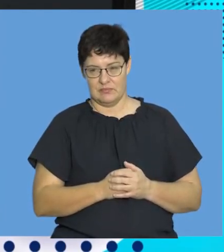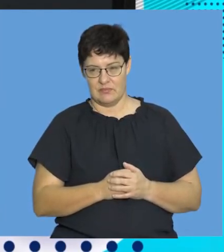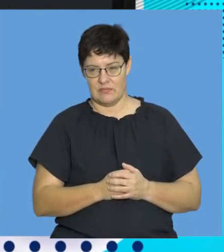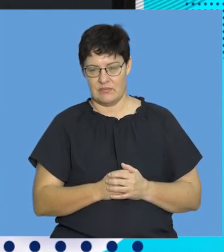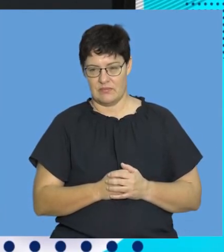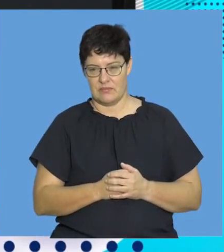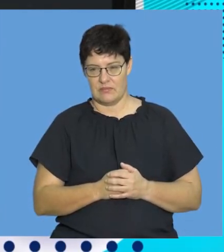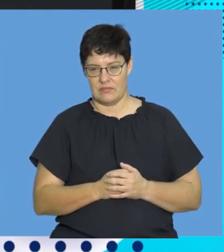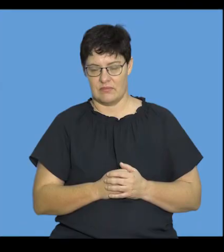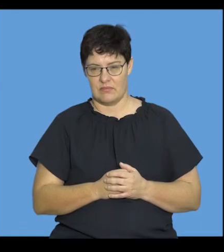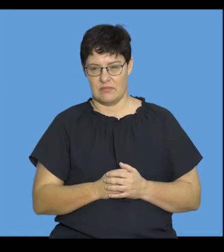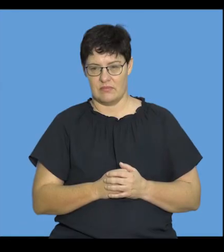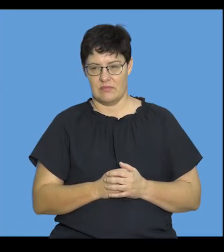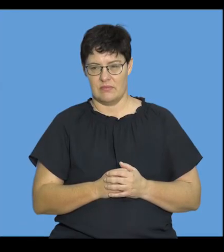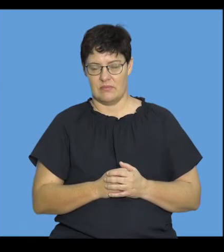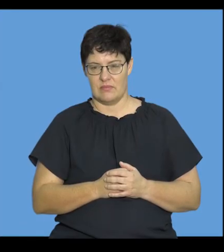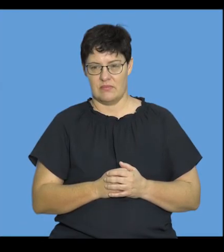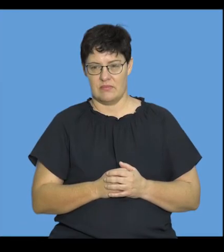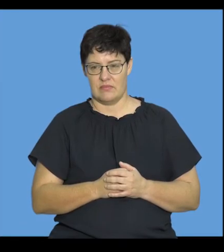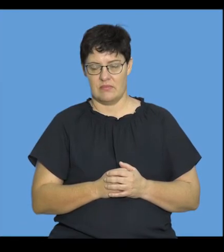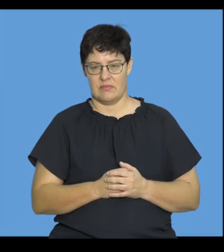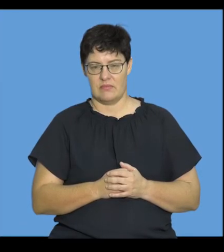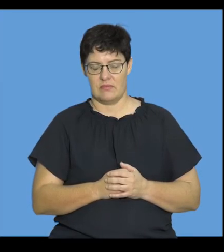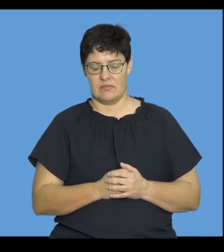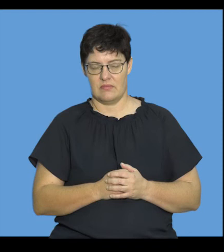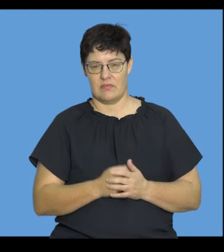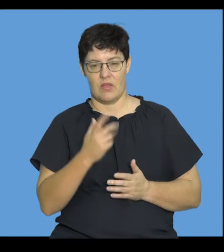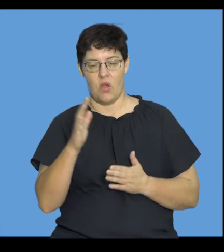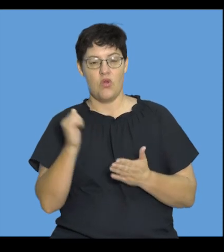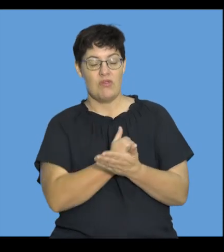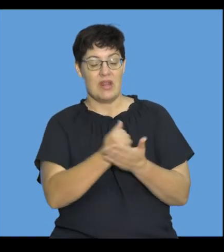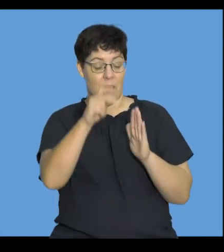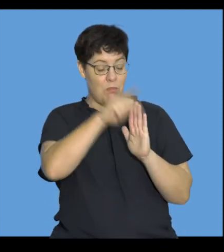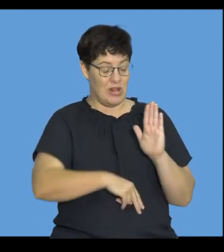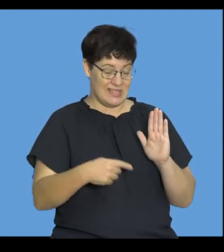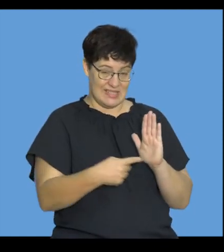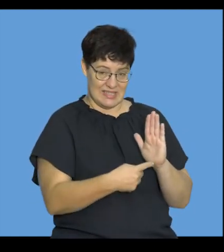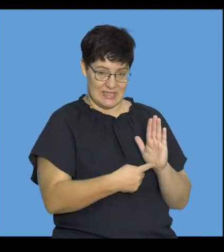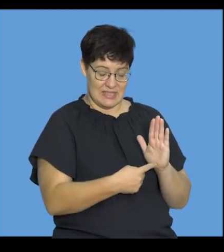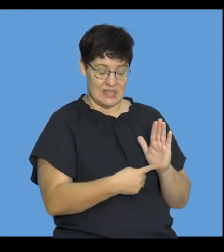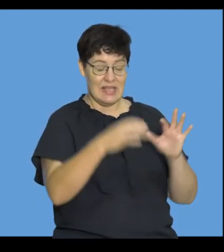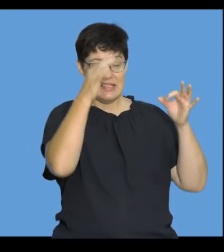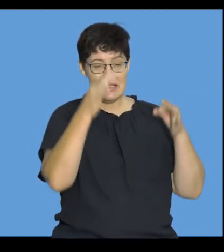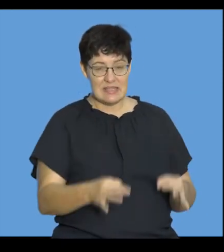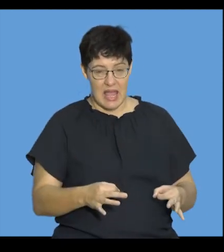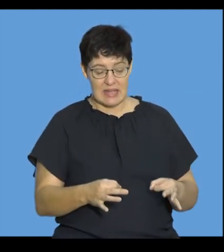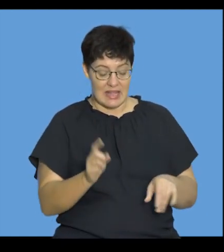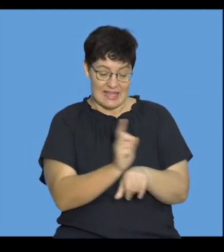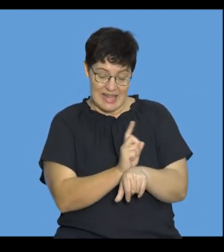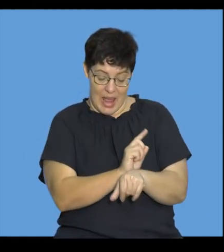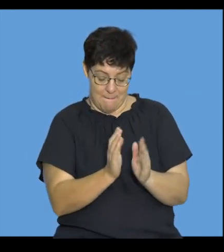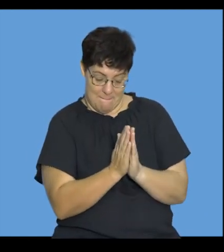one slide I think we needed to elaborate. This one here. Your credit policy determines the